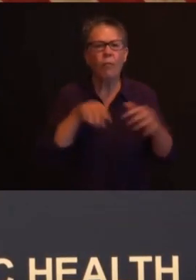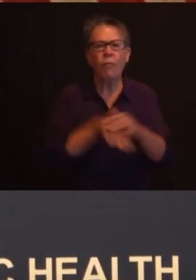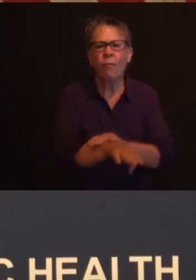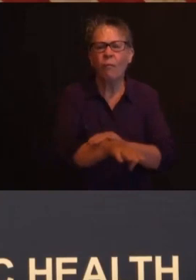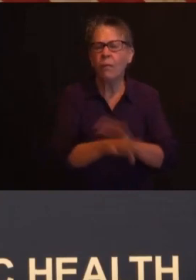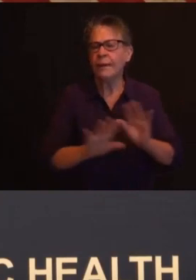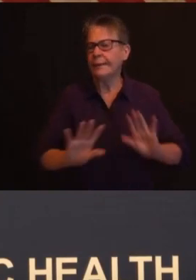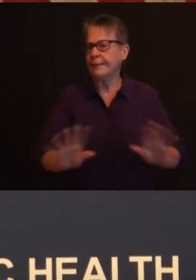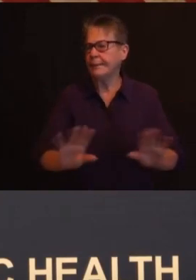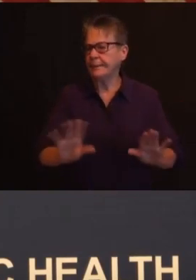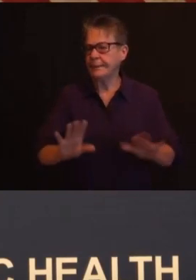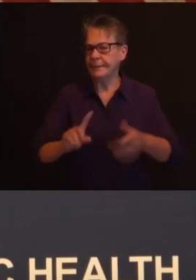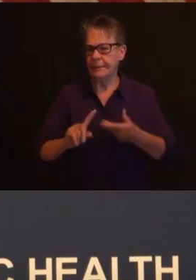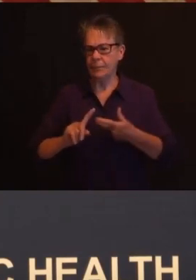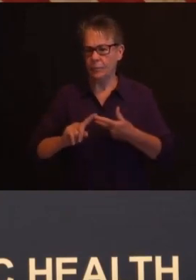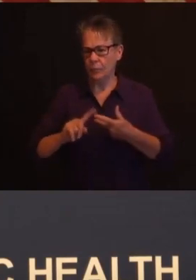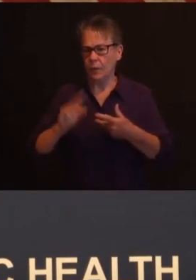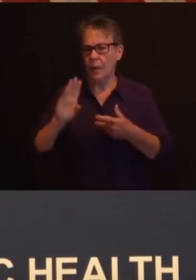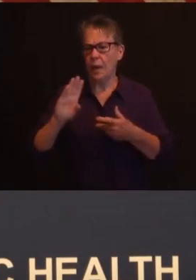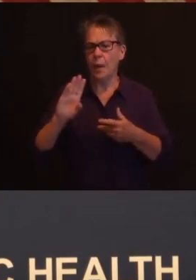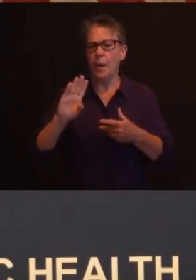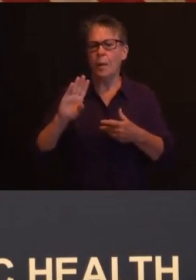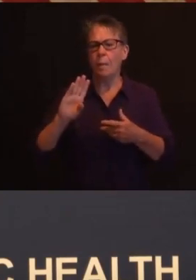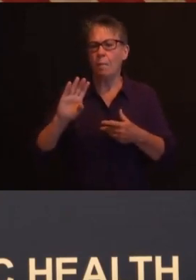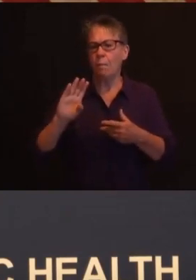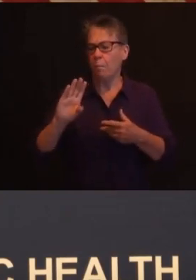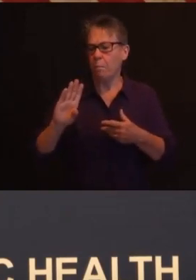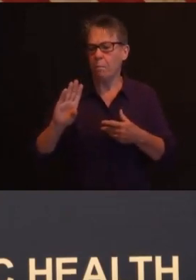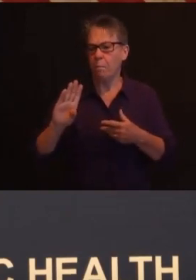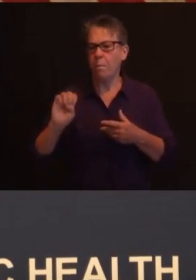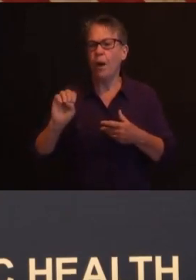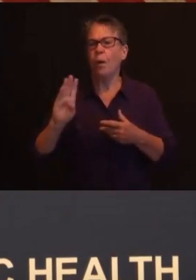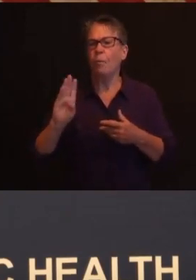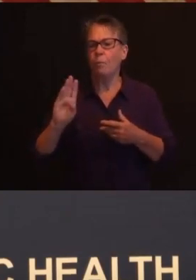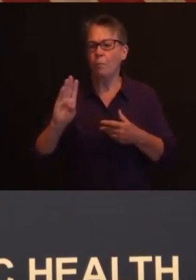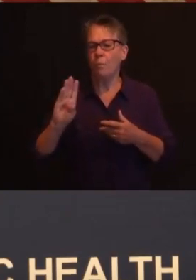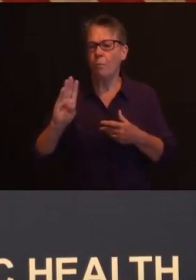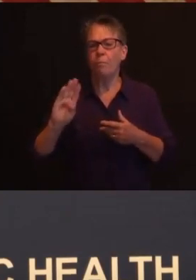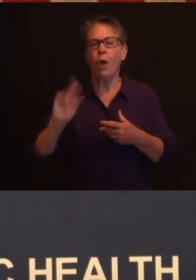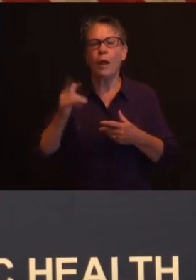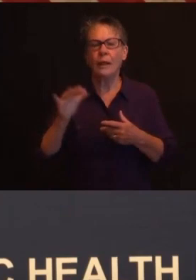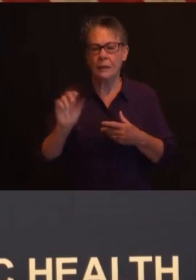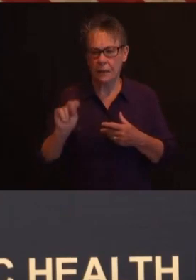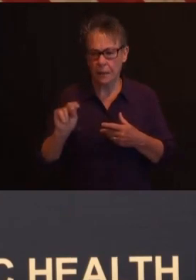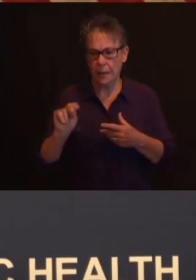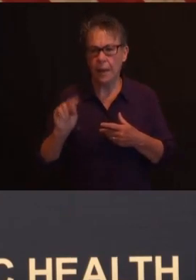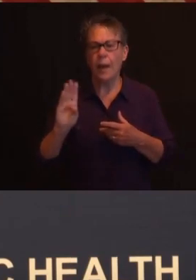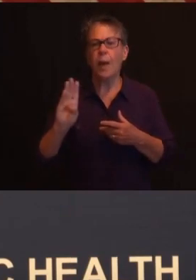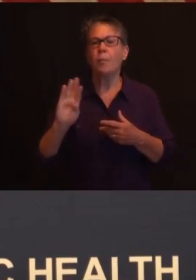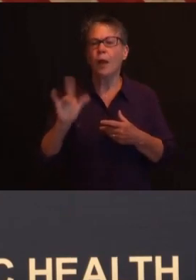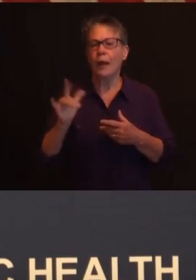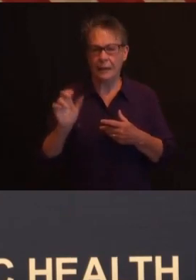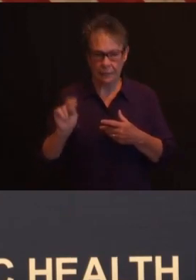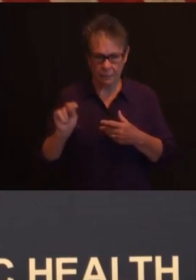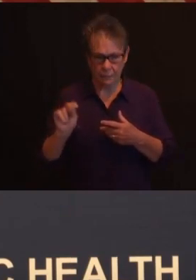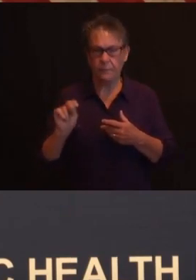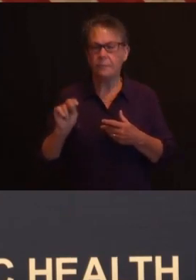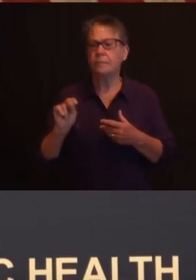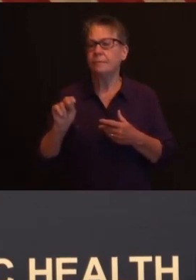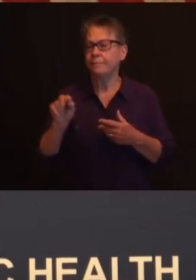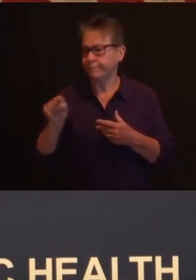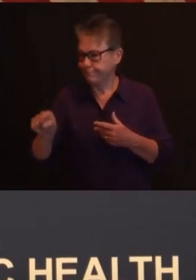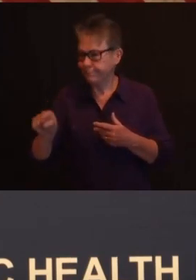a parking lot at a restaurant which had approximately 500 people, but beyond being outside, they were all actually